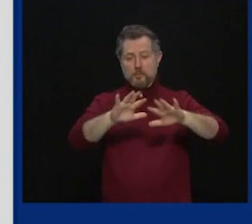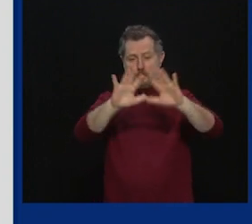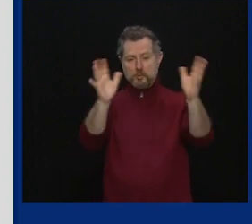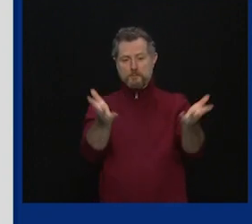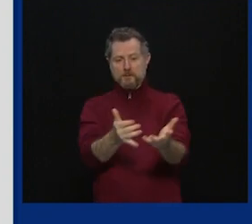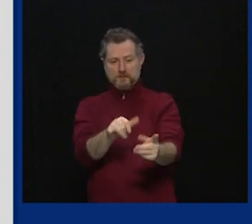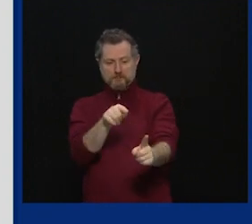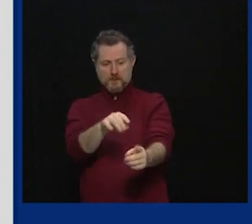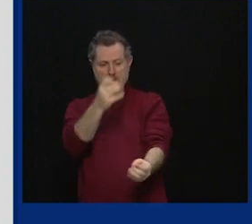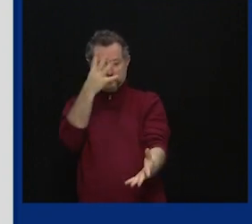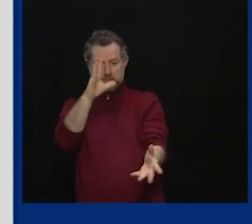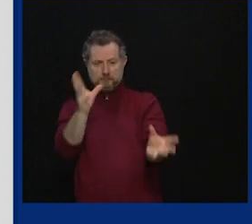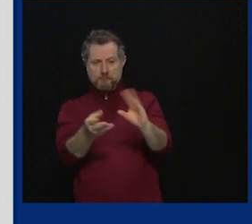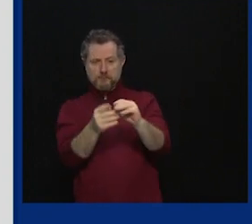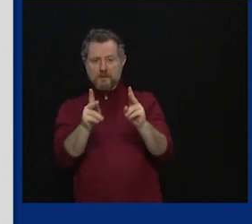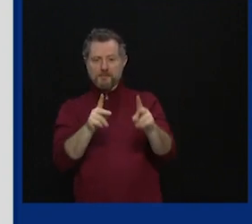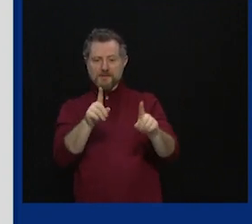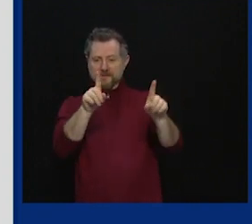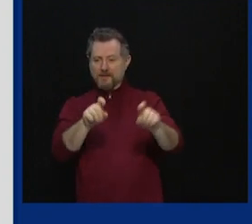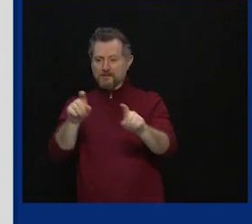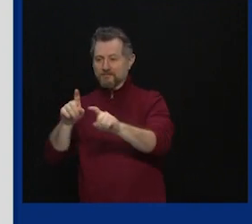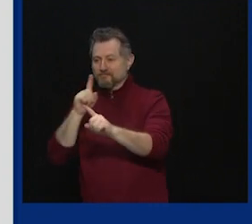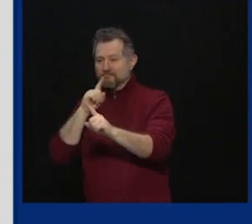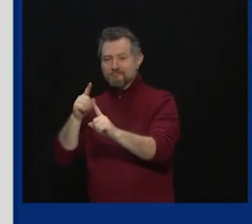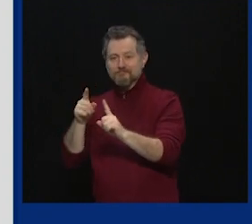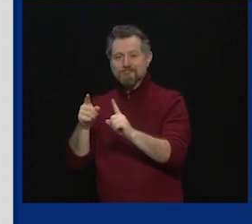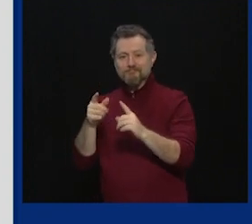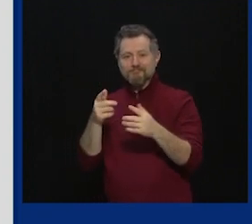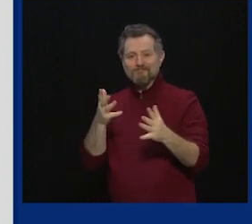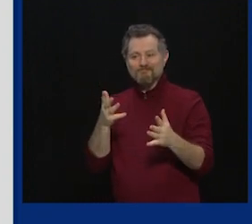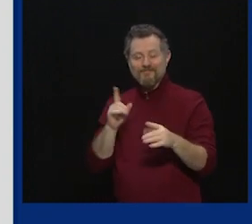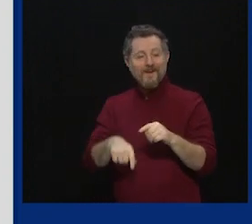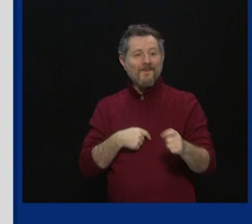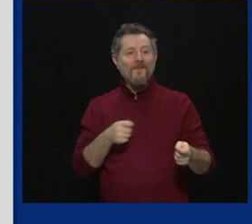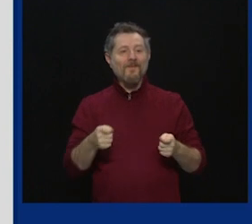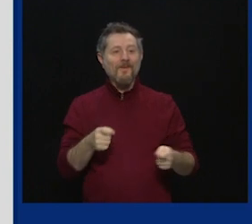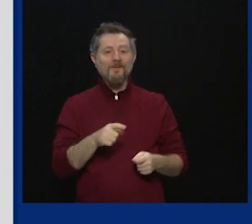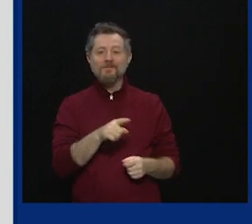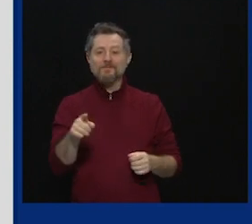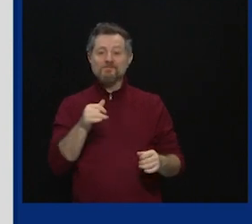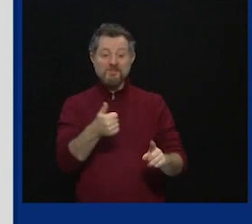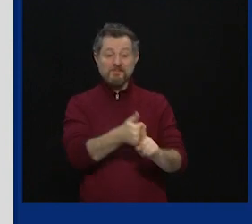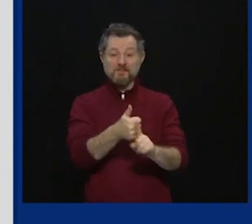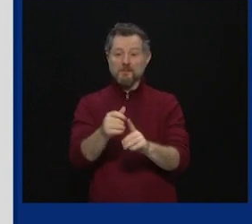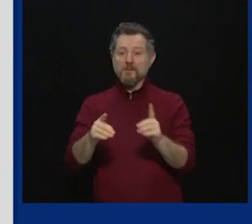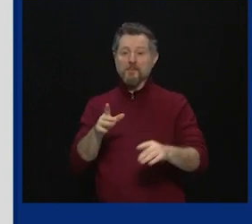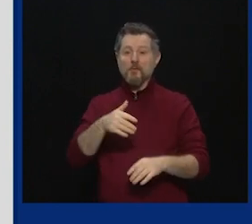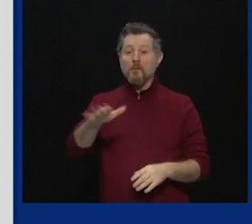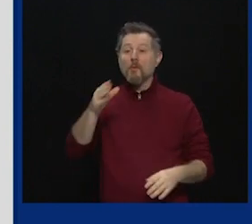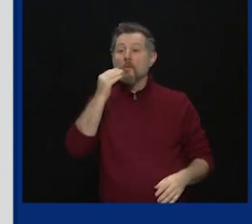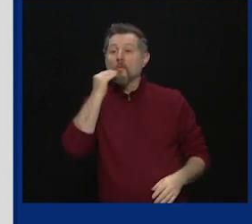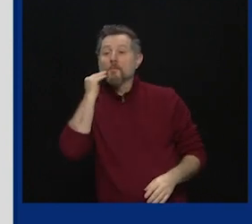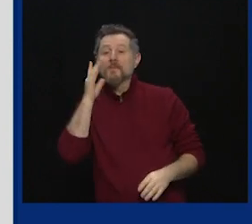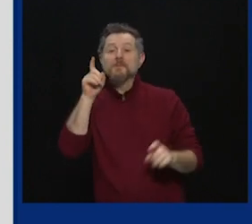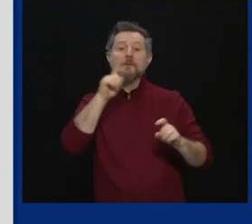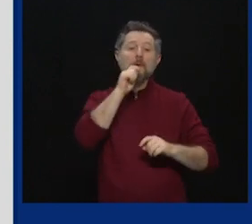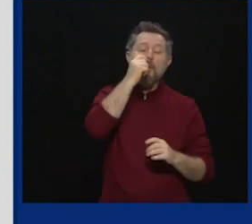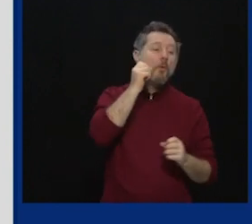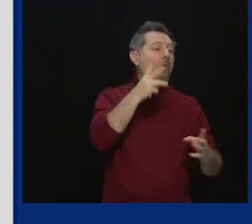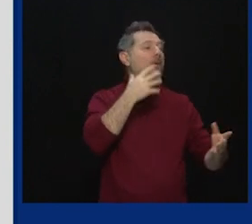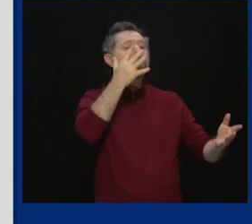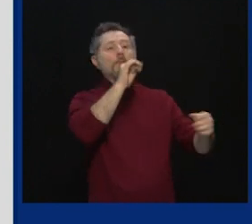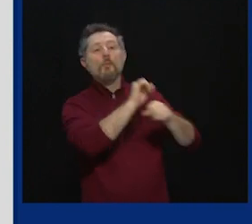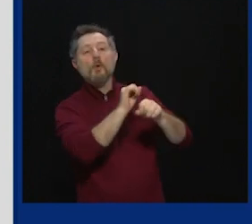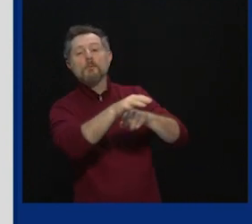people are getting tested in an area, which we don't have control on. People do home testing now. They do testing at their workplace, so we don't have a clear picture